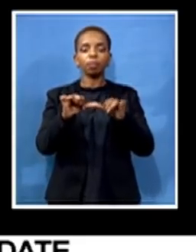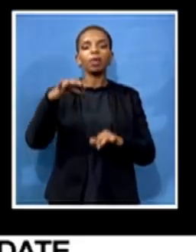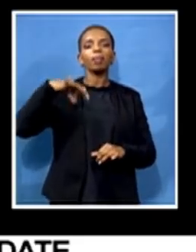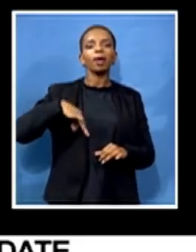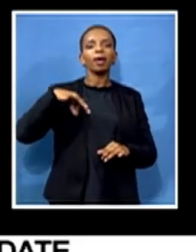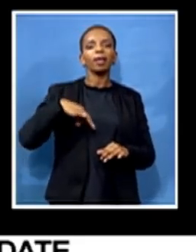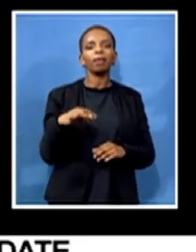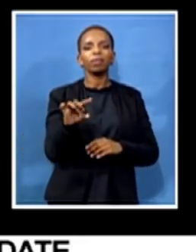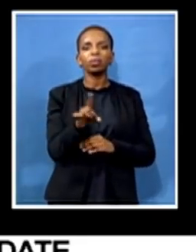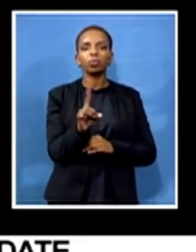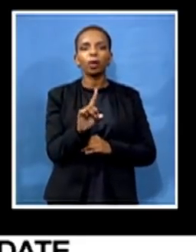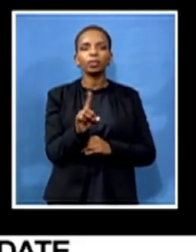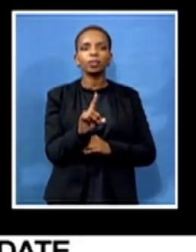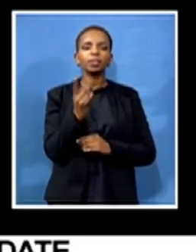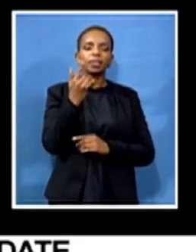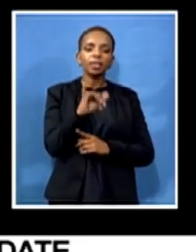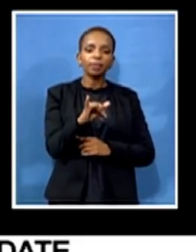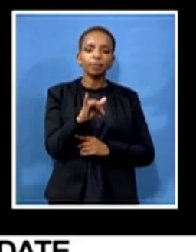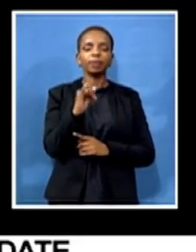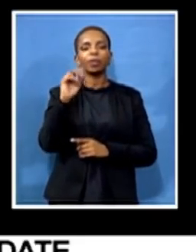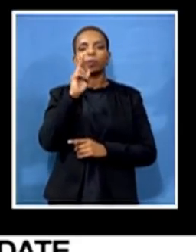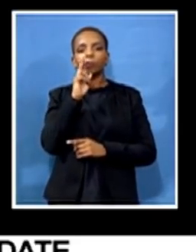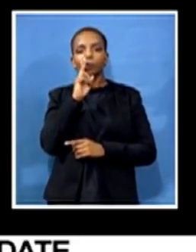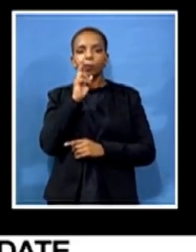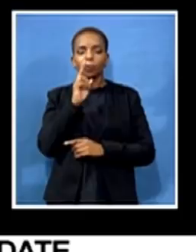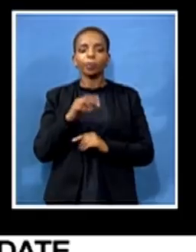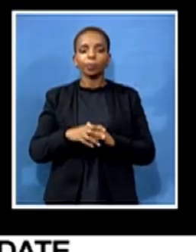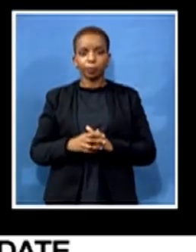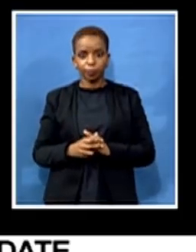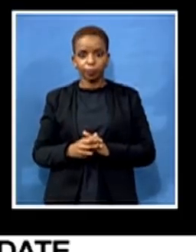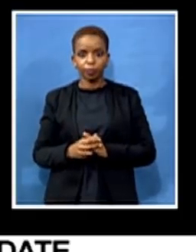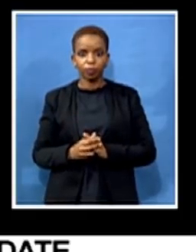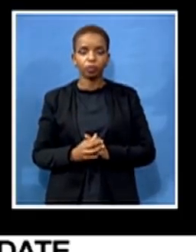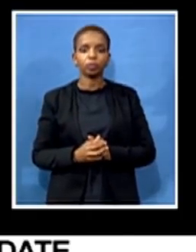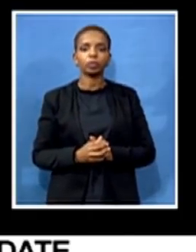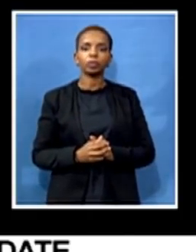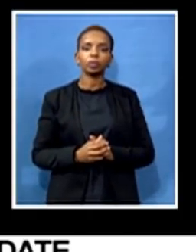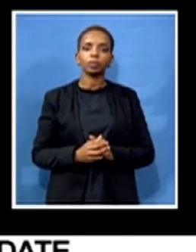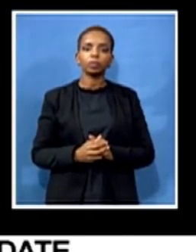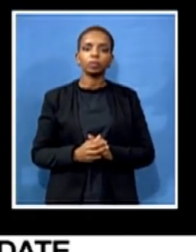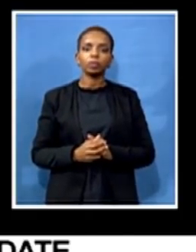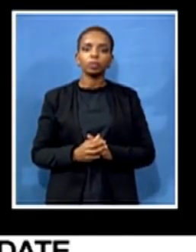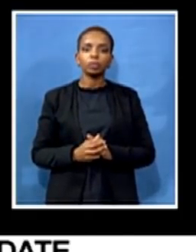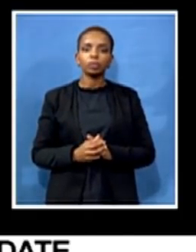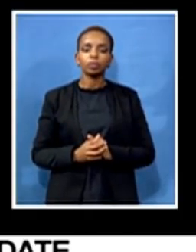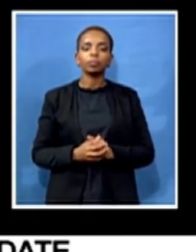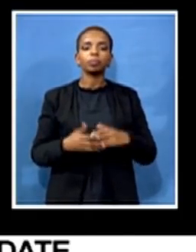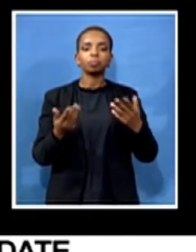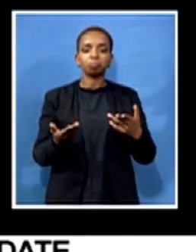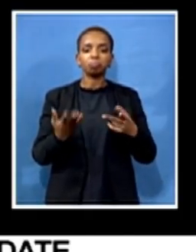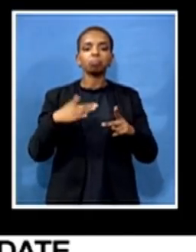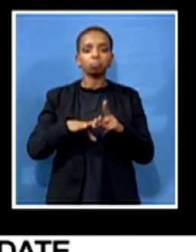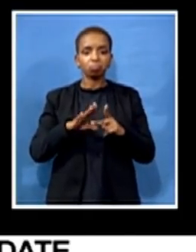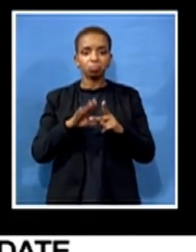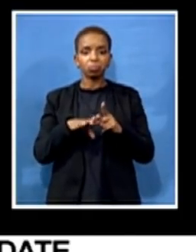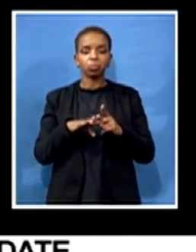cessation smoking, so ceasing to smoke. And secondly, the study that was done